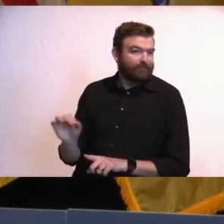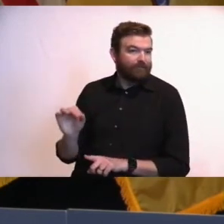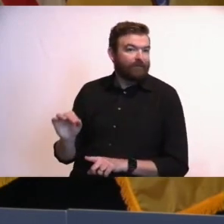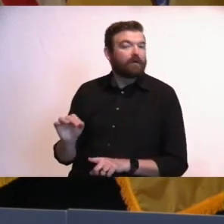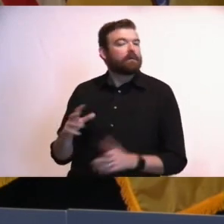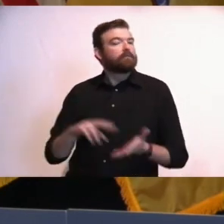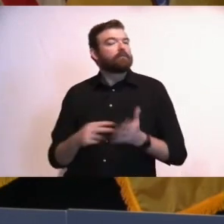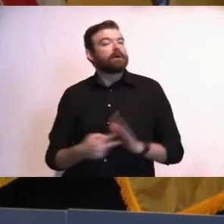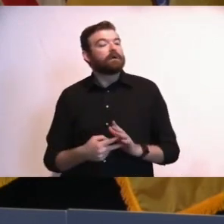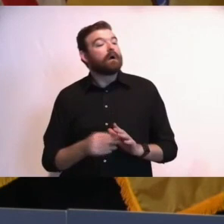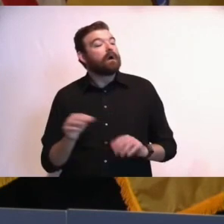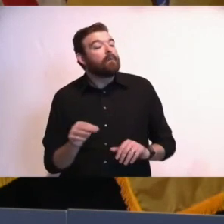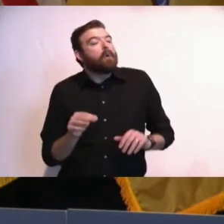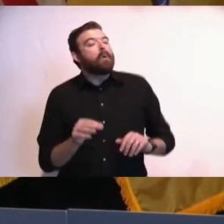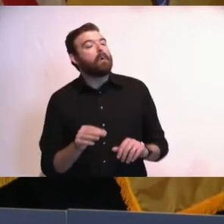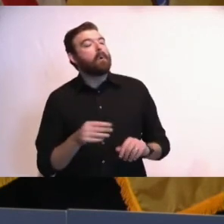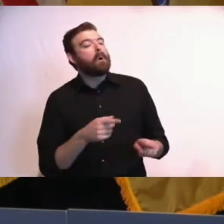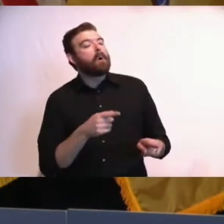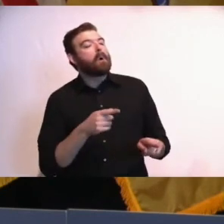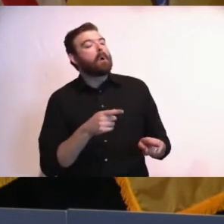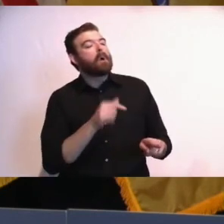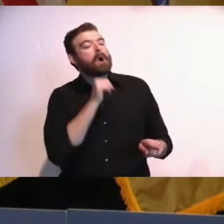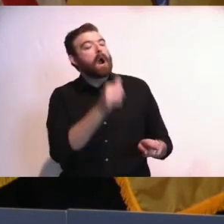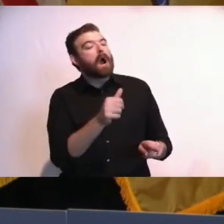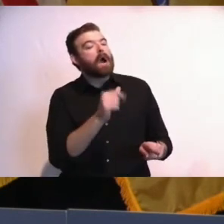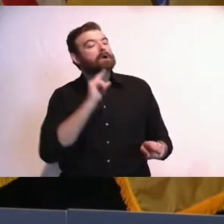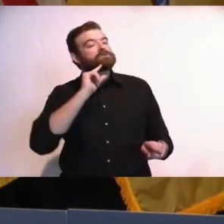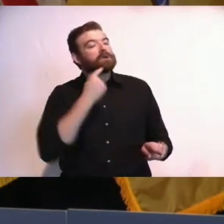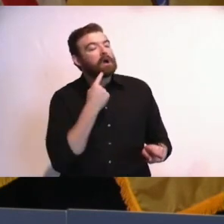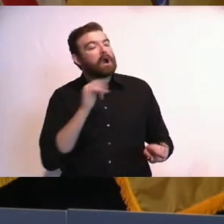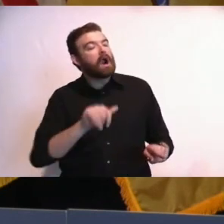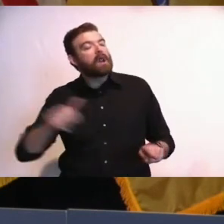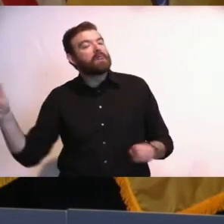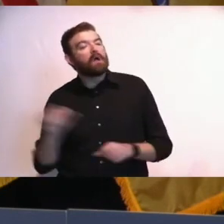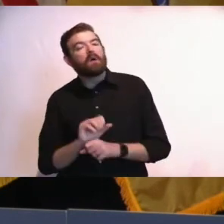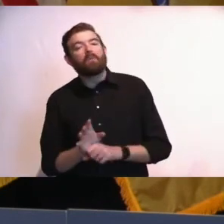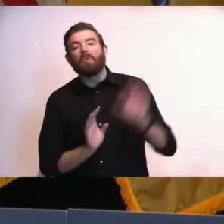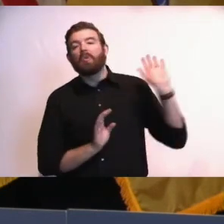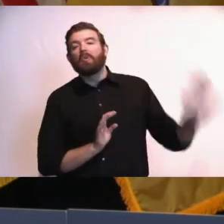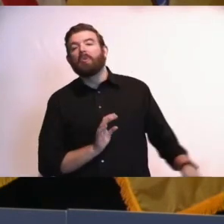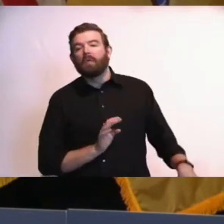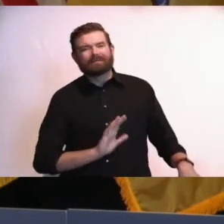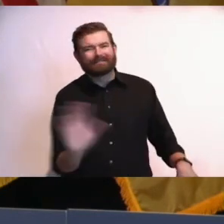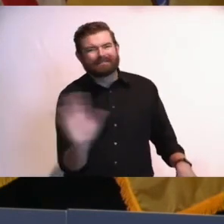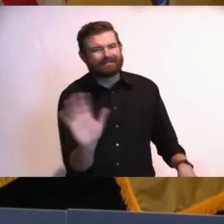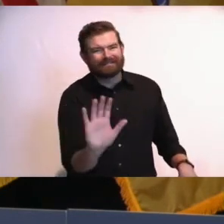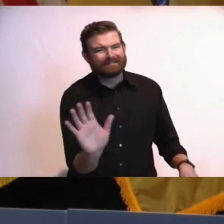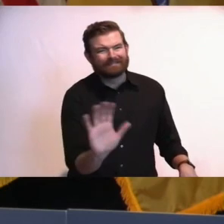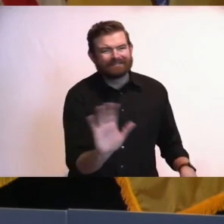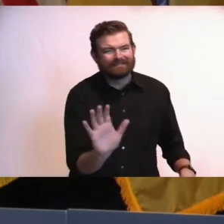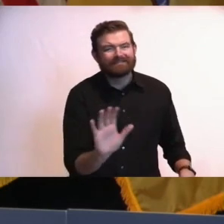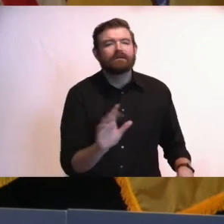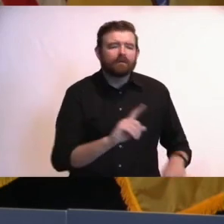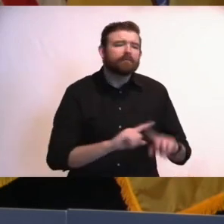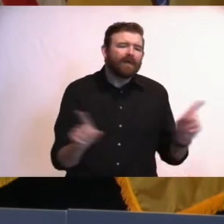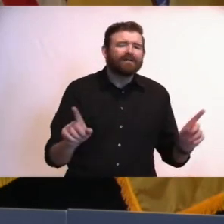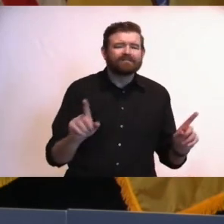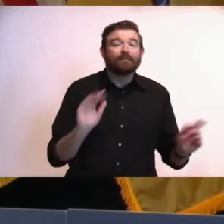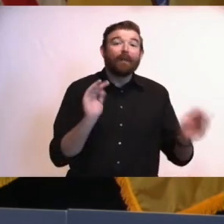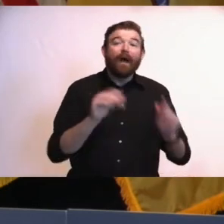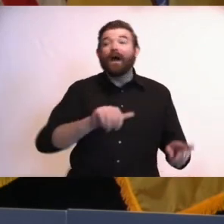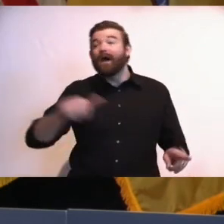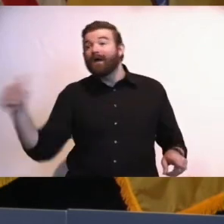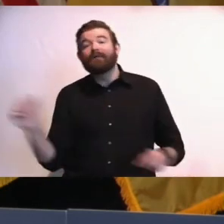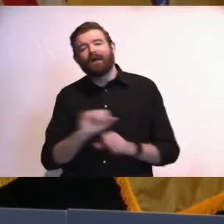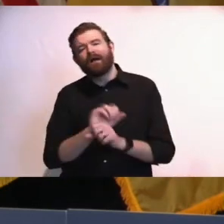to recognizing that Omicron, while they may result in less severe illnesses that result in